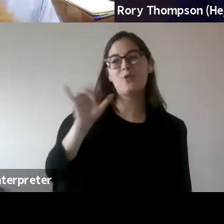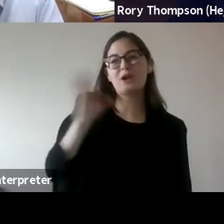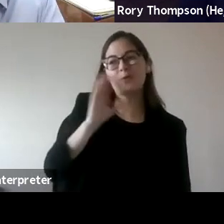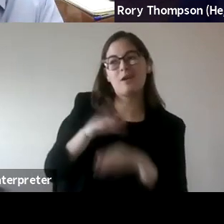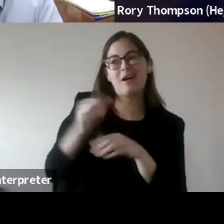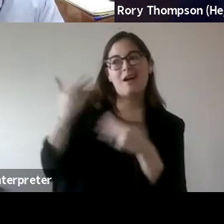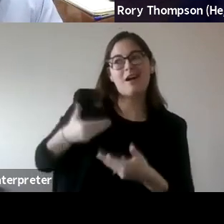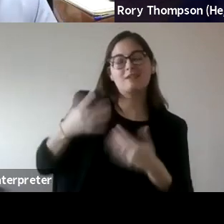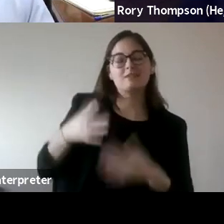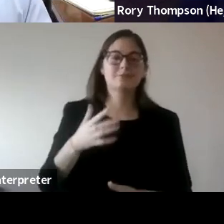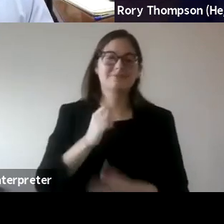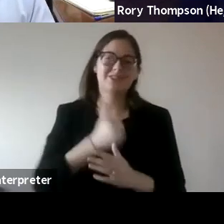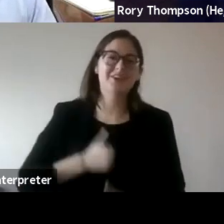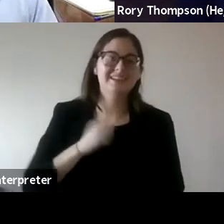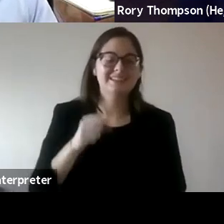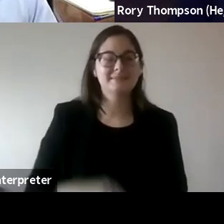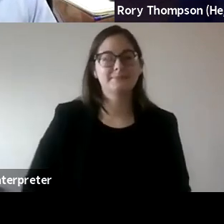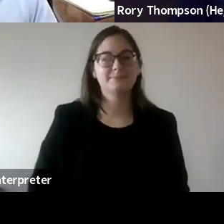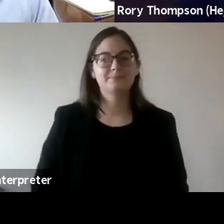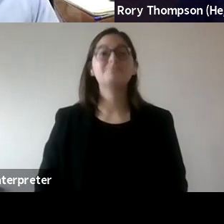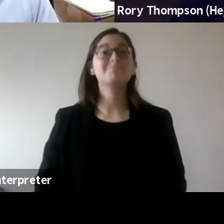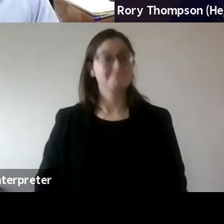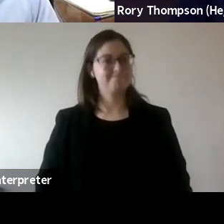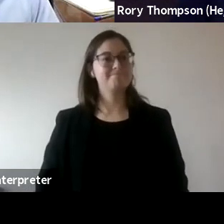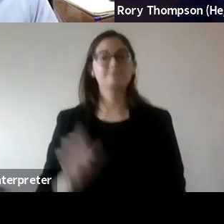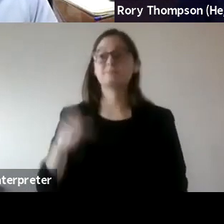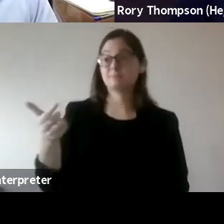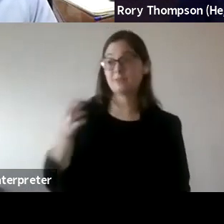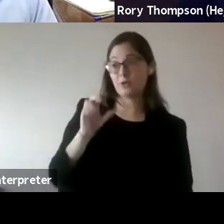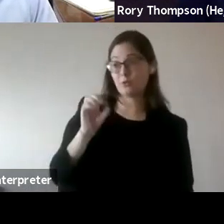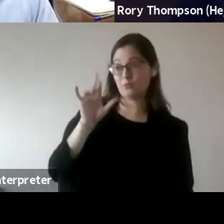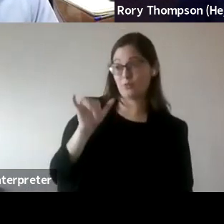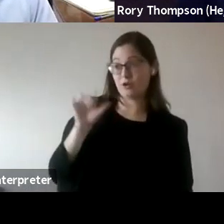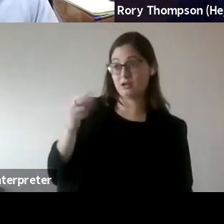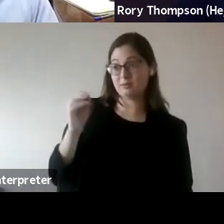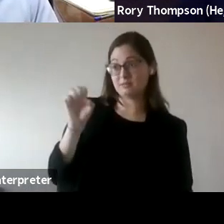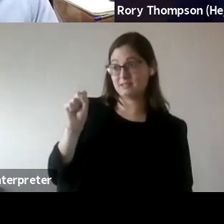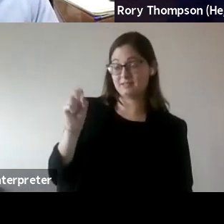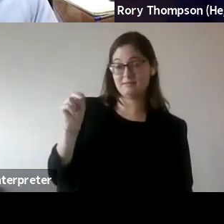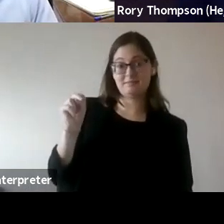I apologize. All right, so speaking of Rory, Rory Thompson.